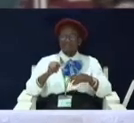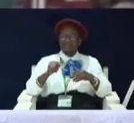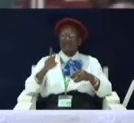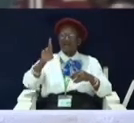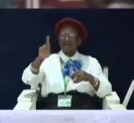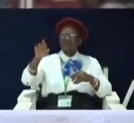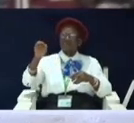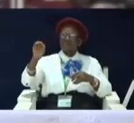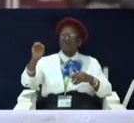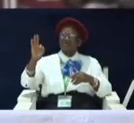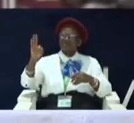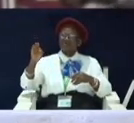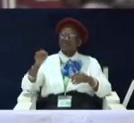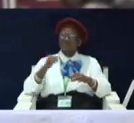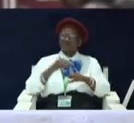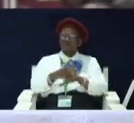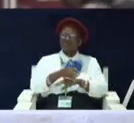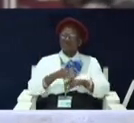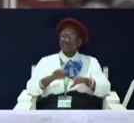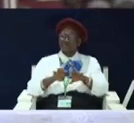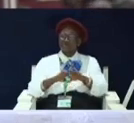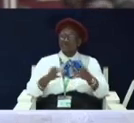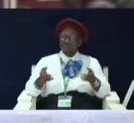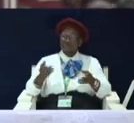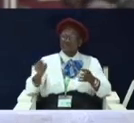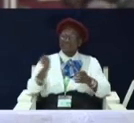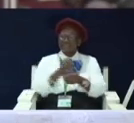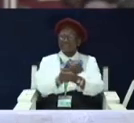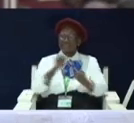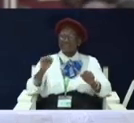Forced upon the ceiling.